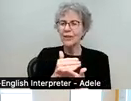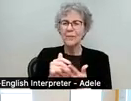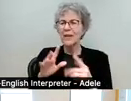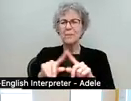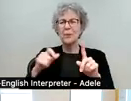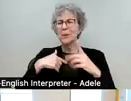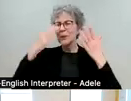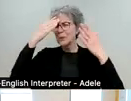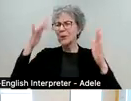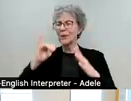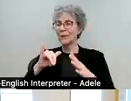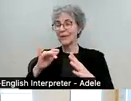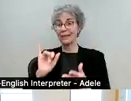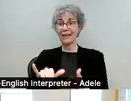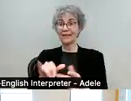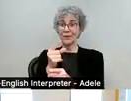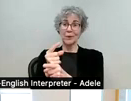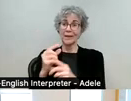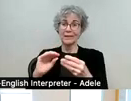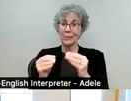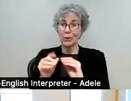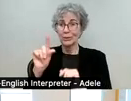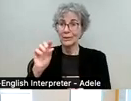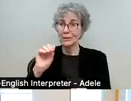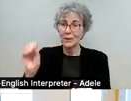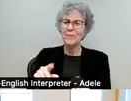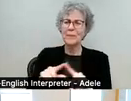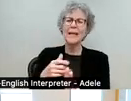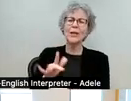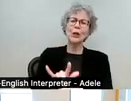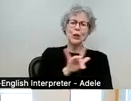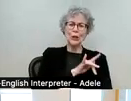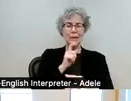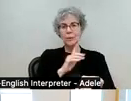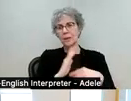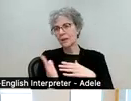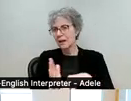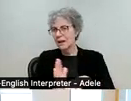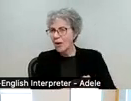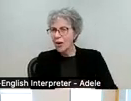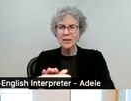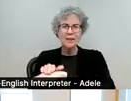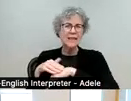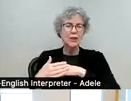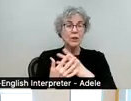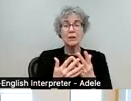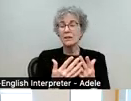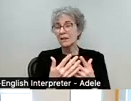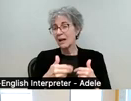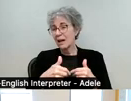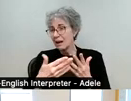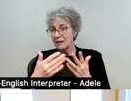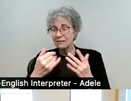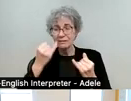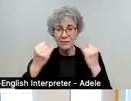number. But we did consultations early on and we had a whole range of suggestions. We haven't found a